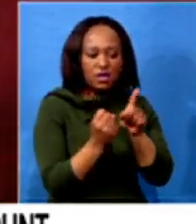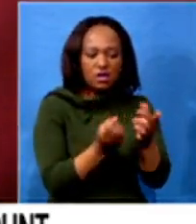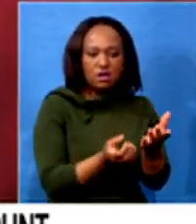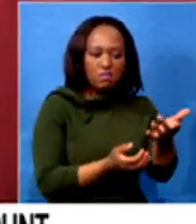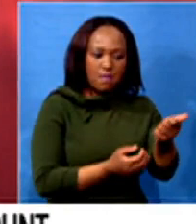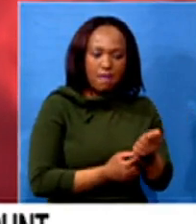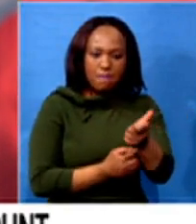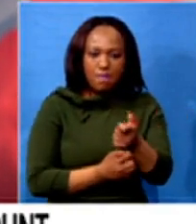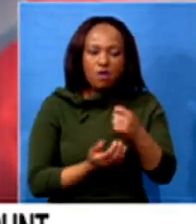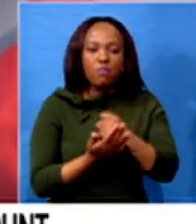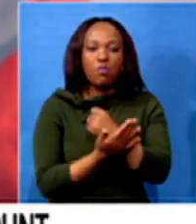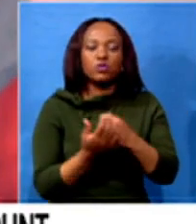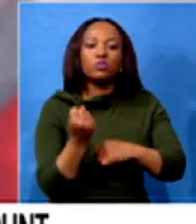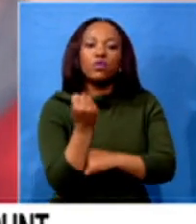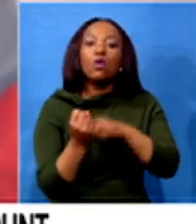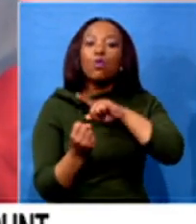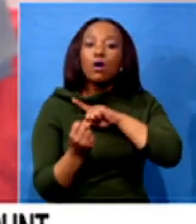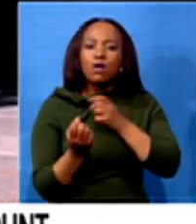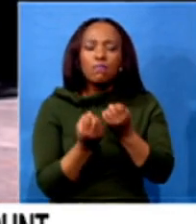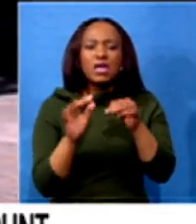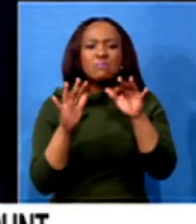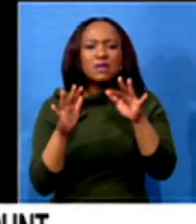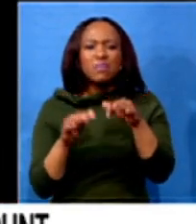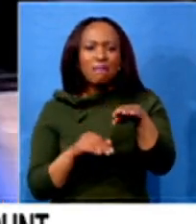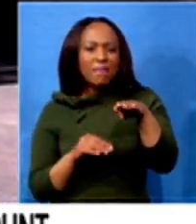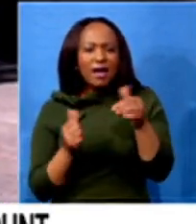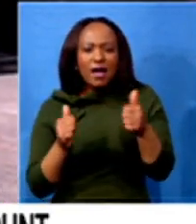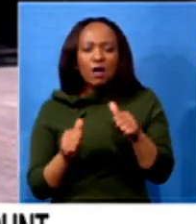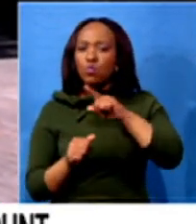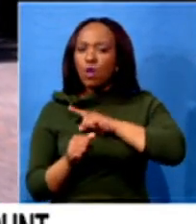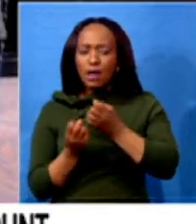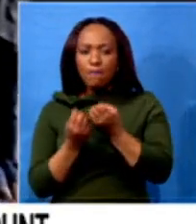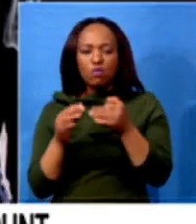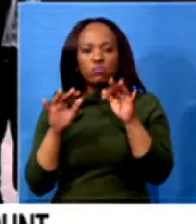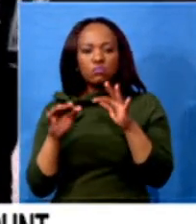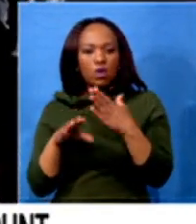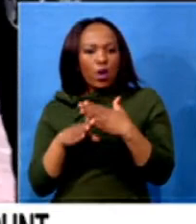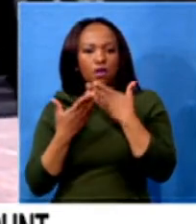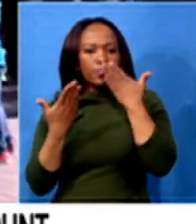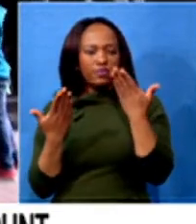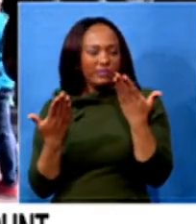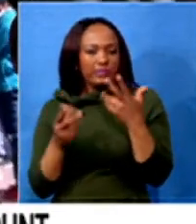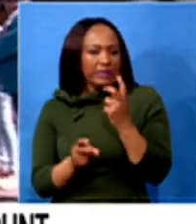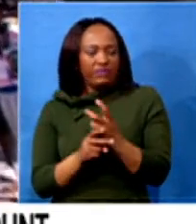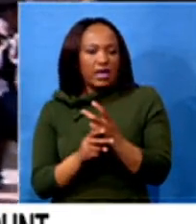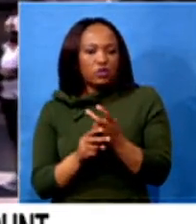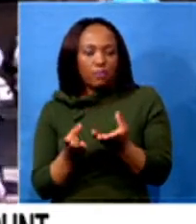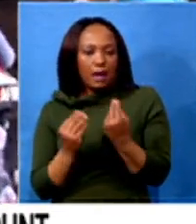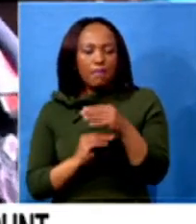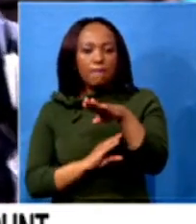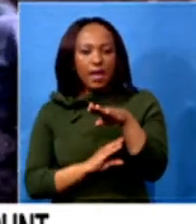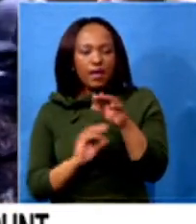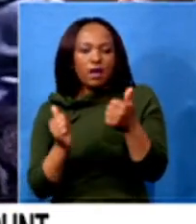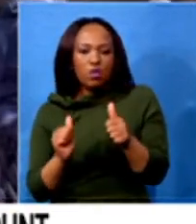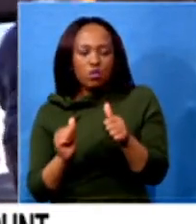bank accounts, and I understand when you are not employed, it's difficult to have a bank account. So some of the people actually continue